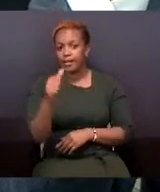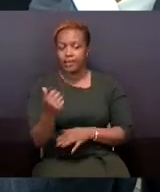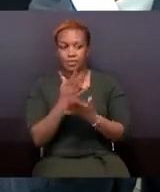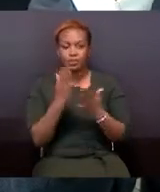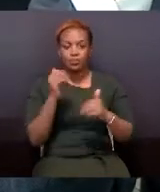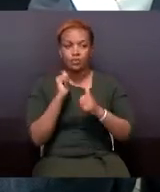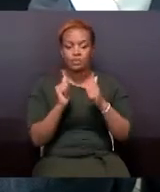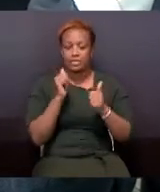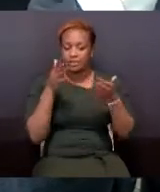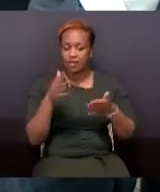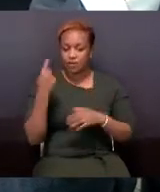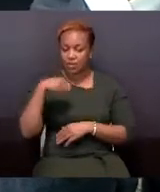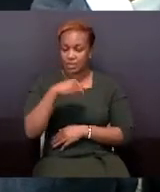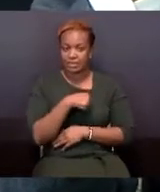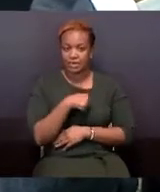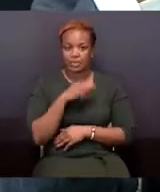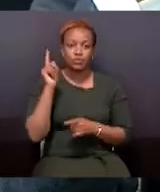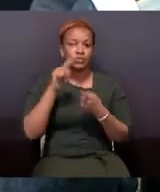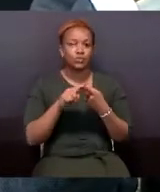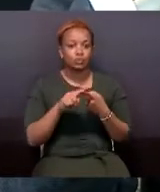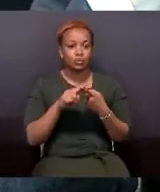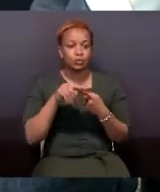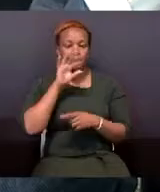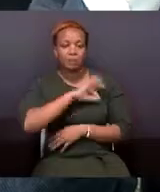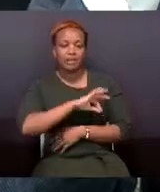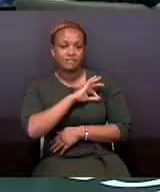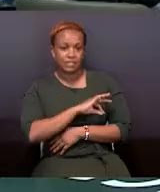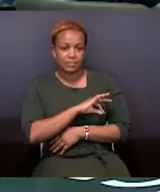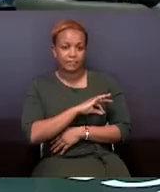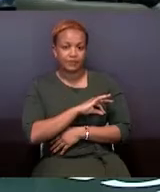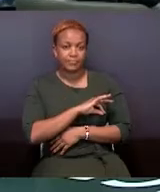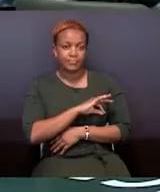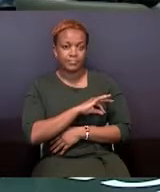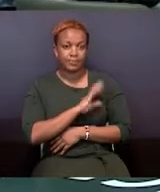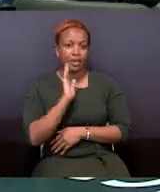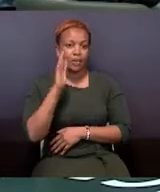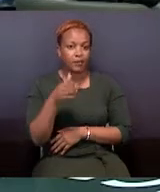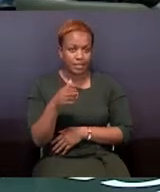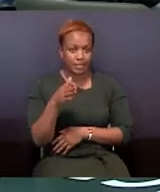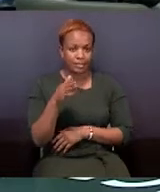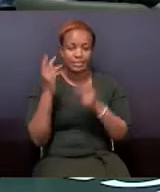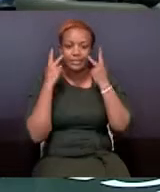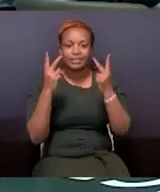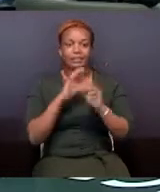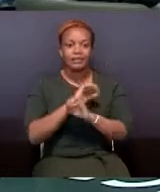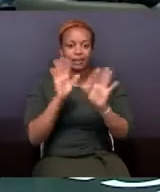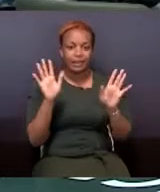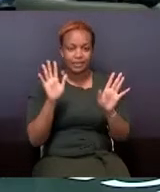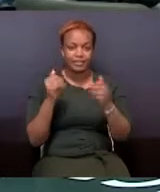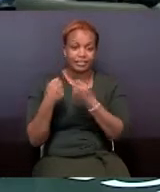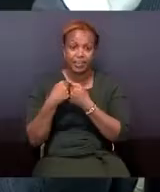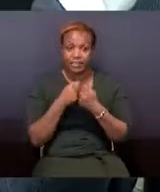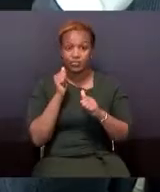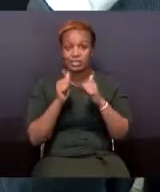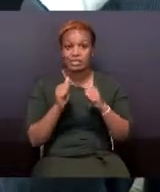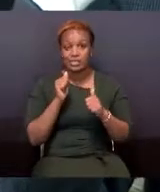us to benefit from. Sure. So I don't see really the difficulty, and if